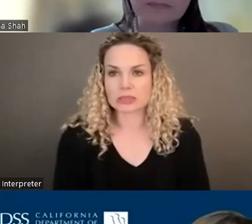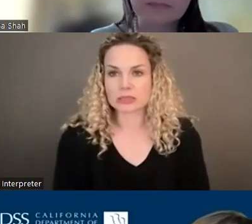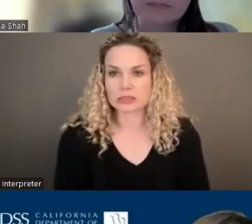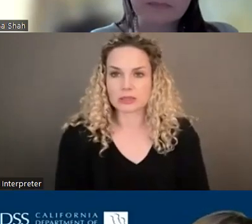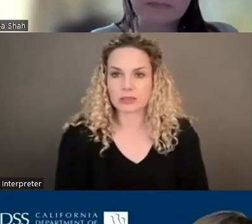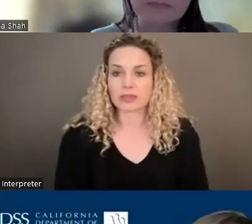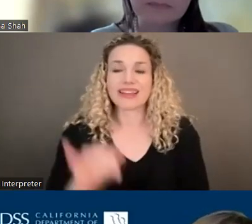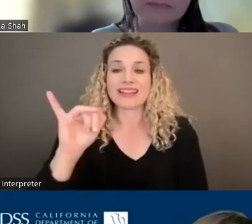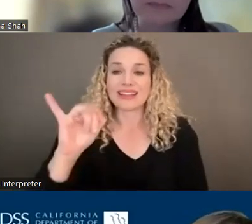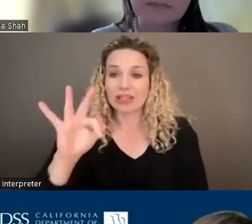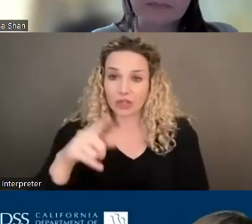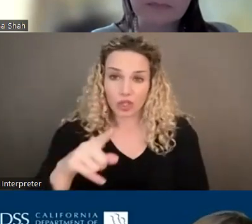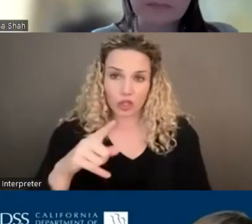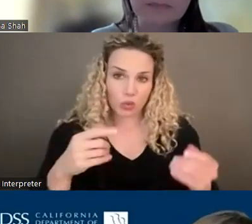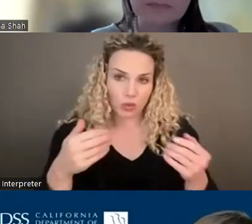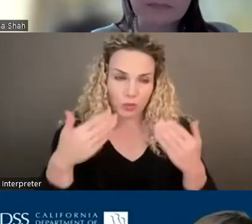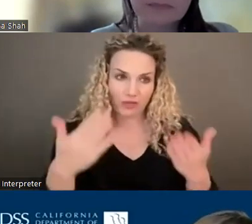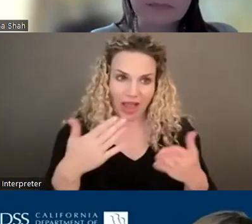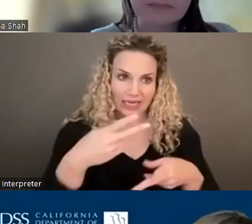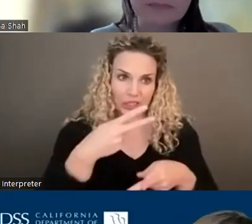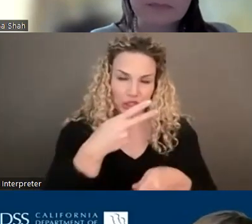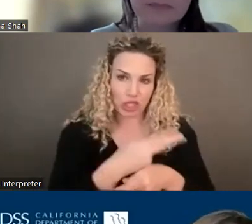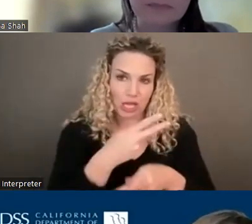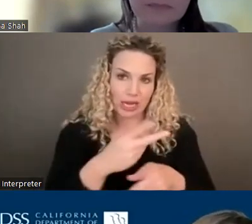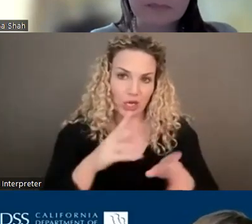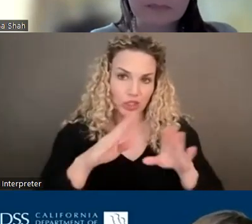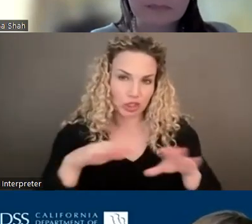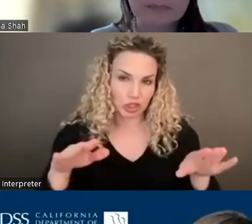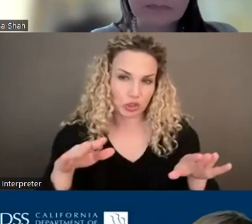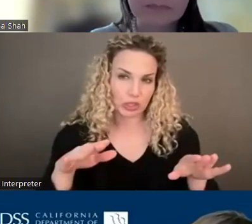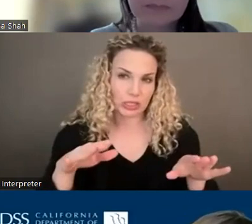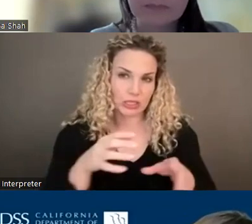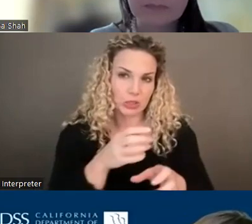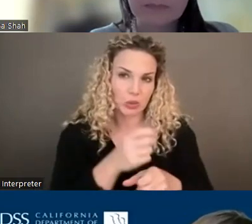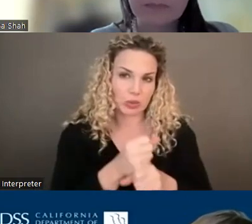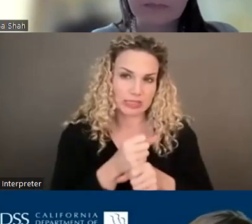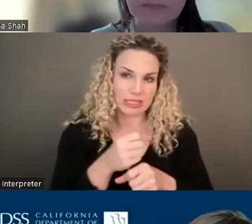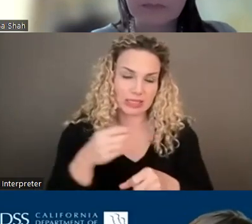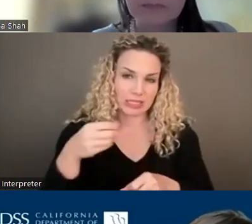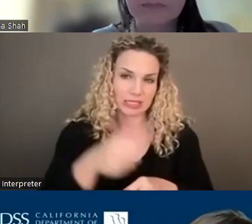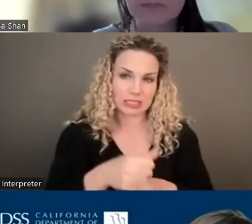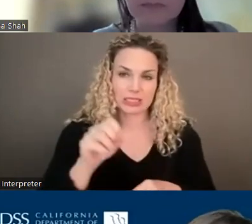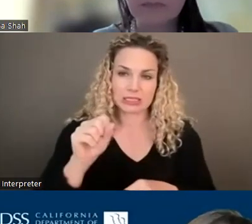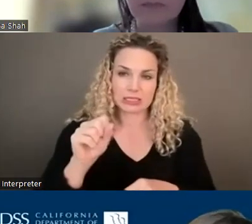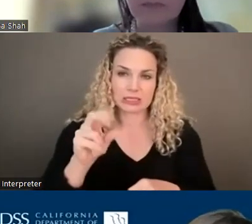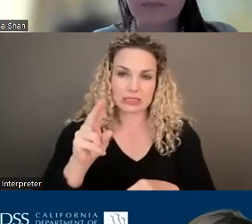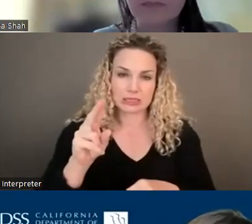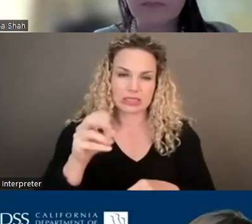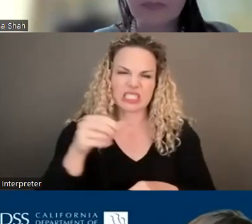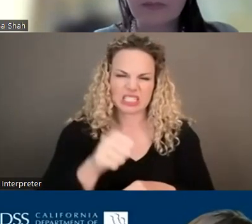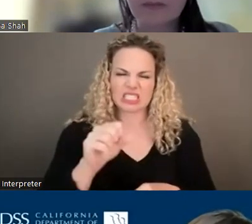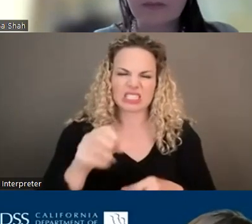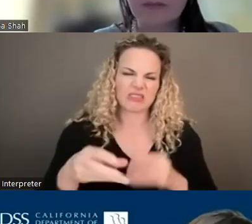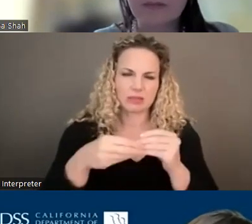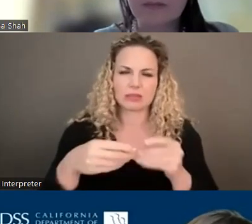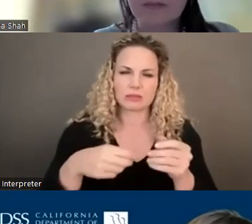If you provided childcare to children receiving subsidies from any of CDFS's programs in